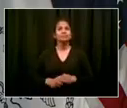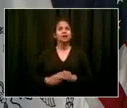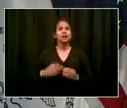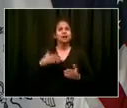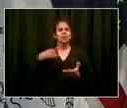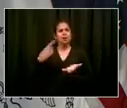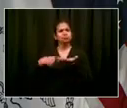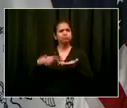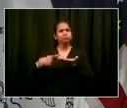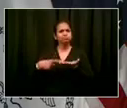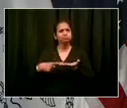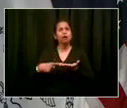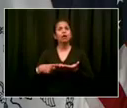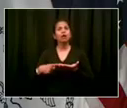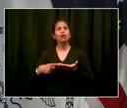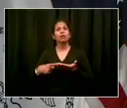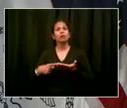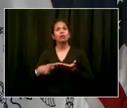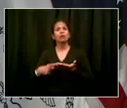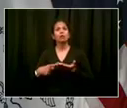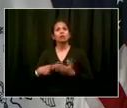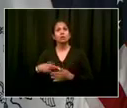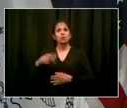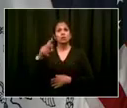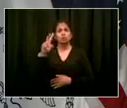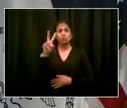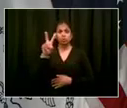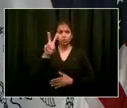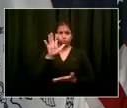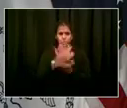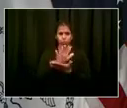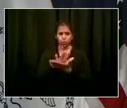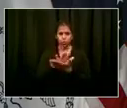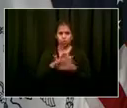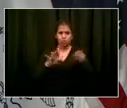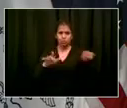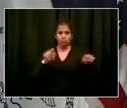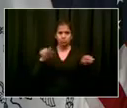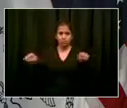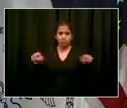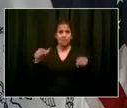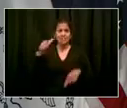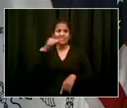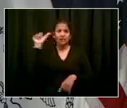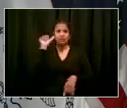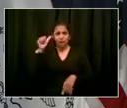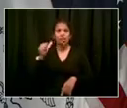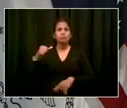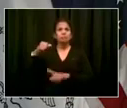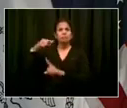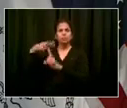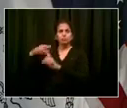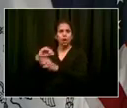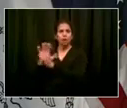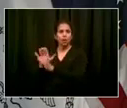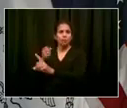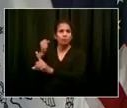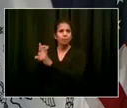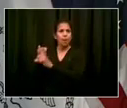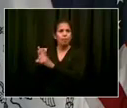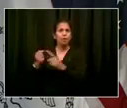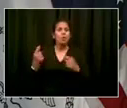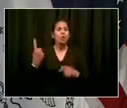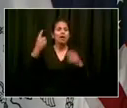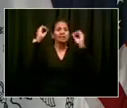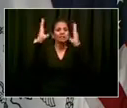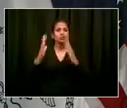schools. I'm wondering what the total is now in terms of the number of schools that have at least one confirmed case,